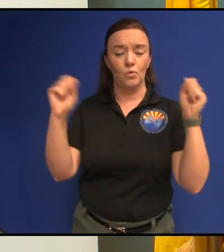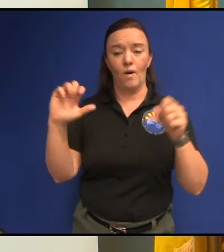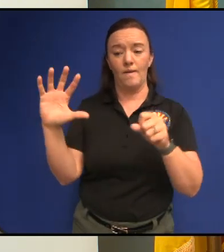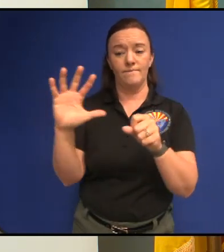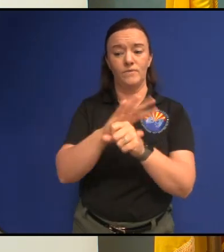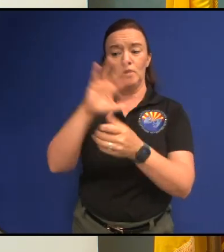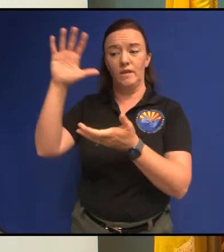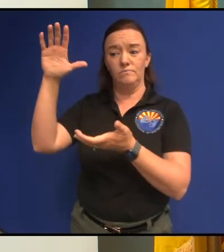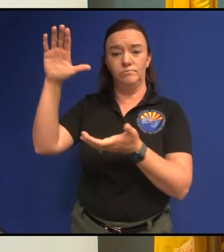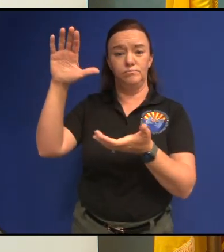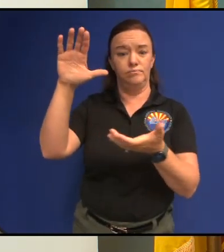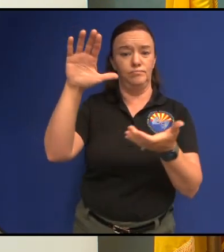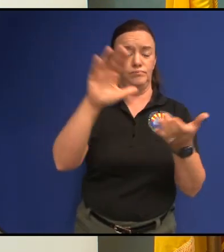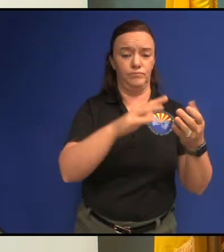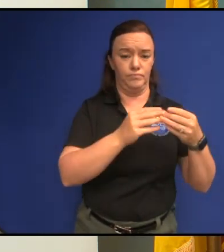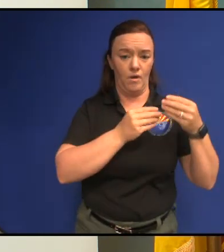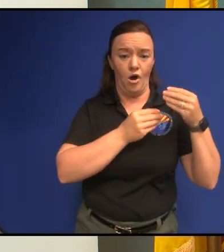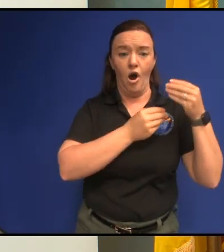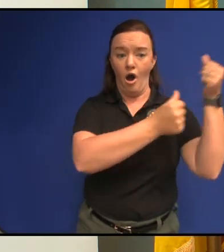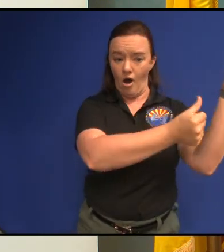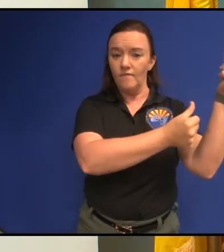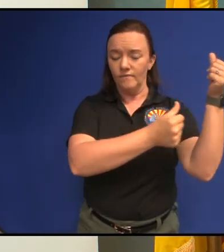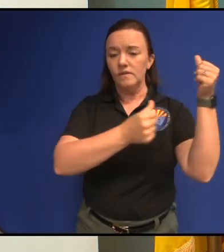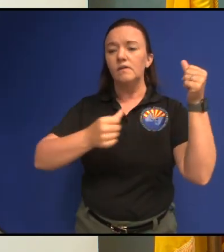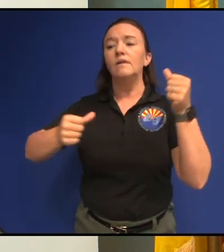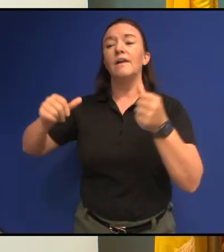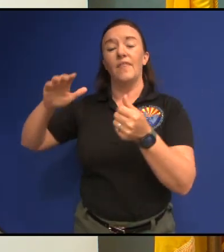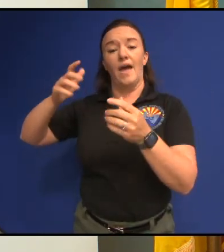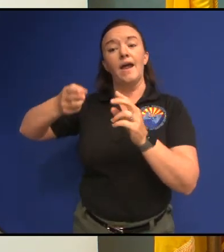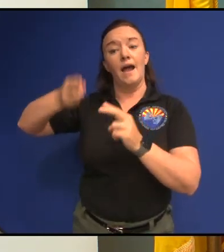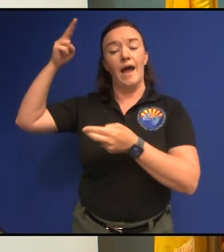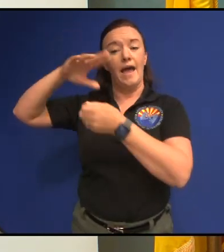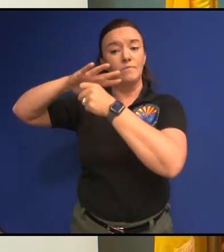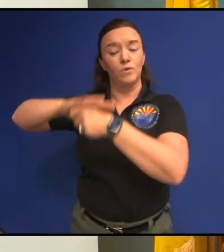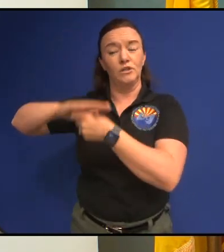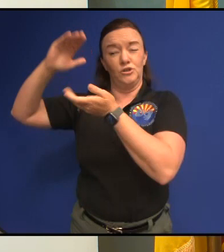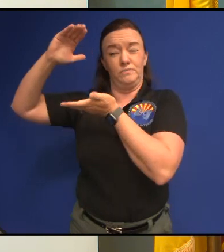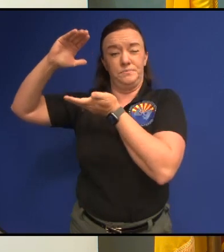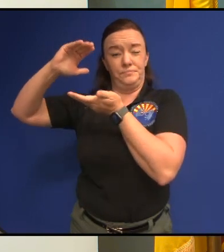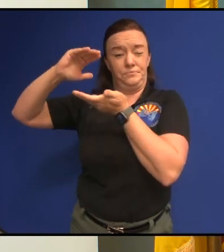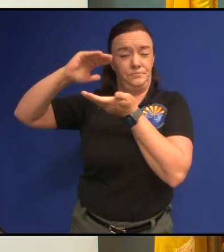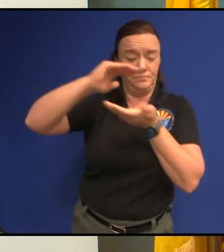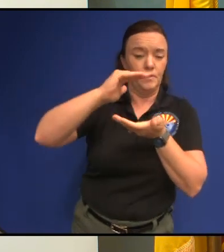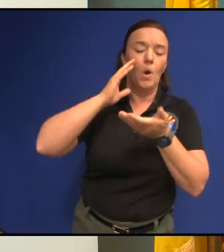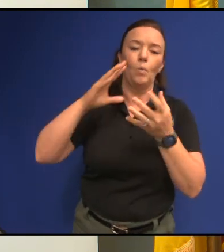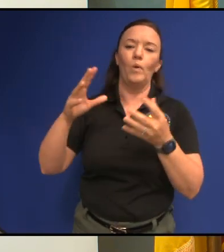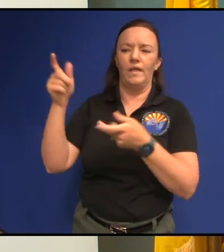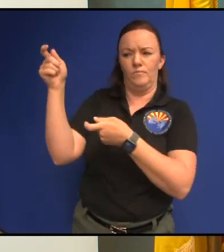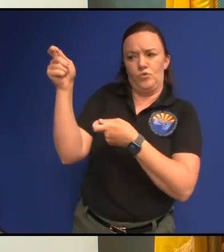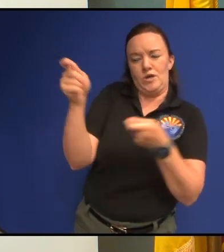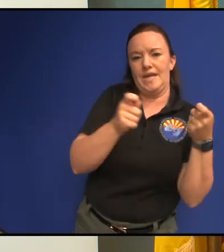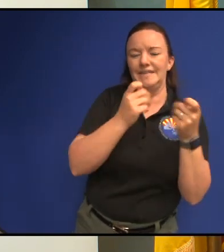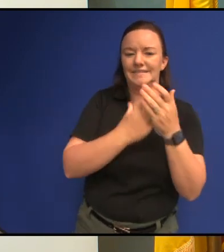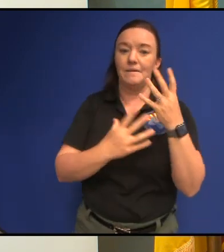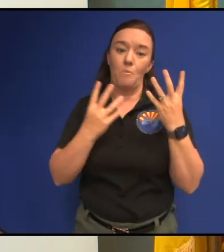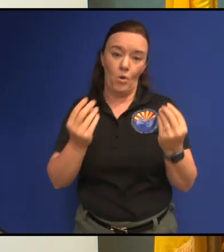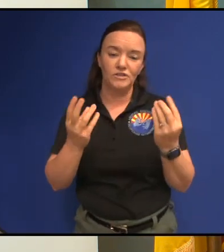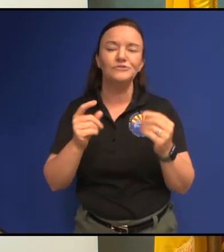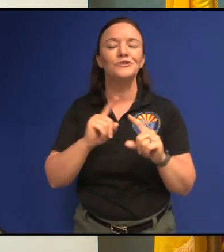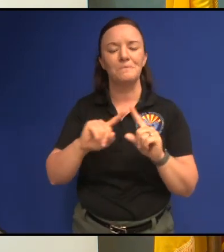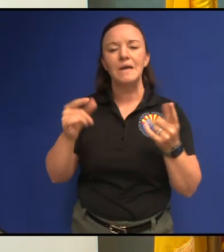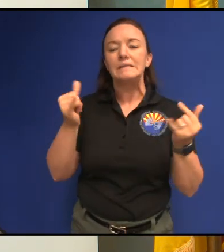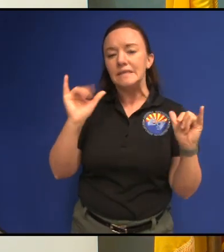start to build an area of high pressure back in, which will bring some moisture. I'll note that. We'll talk about that here in a minute. But we will still